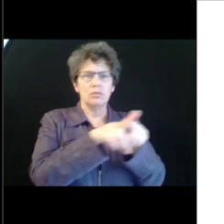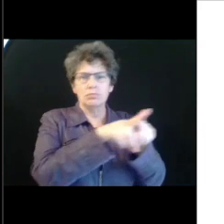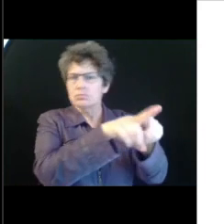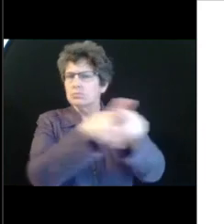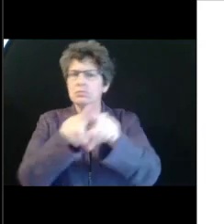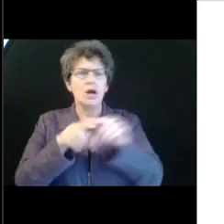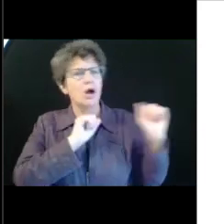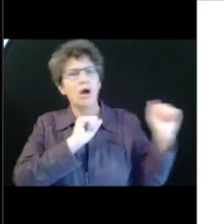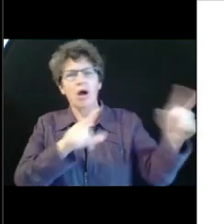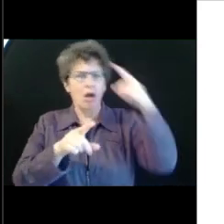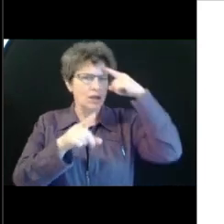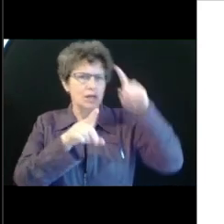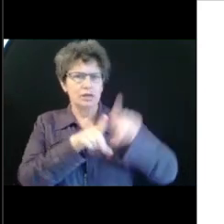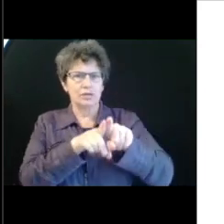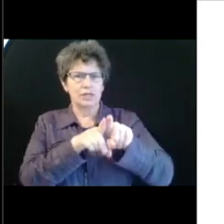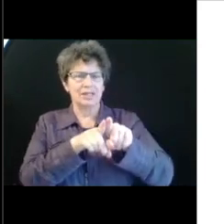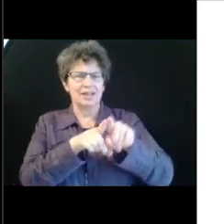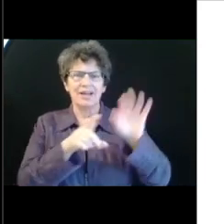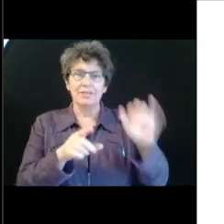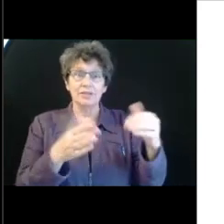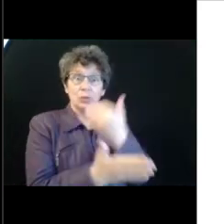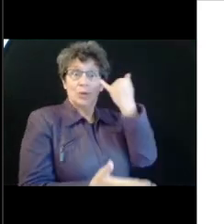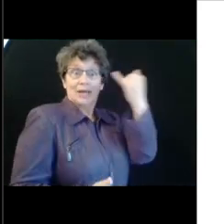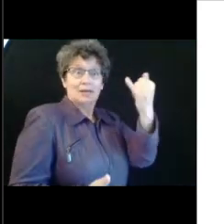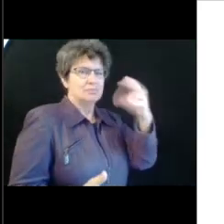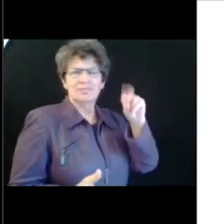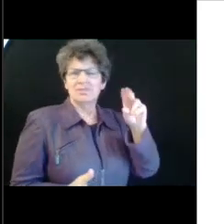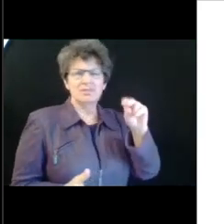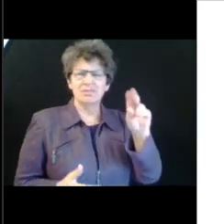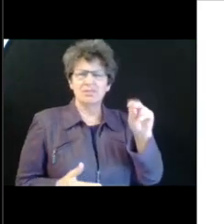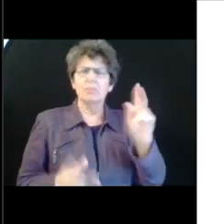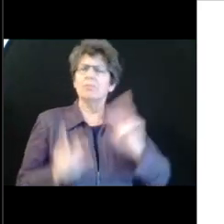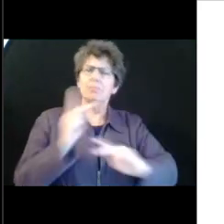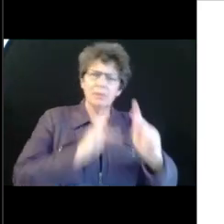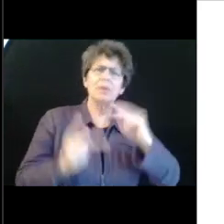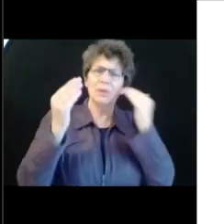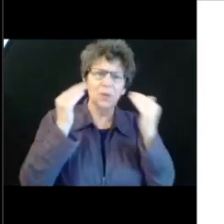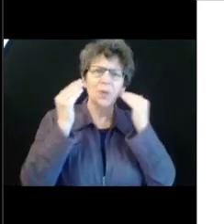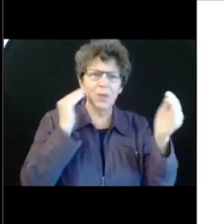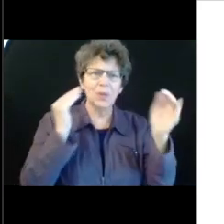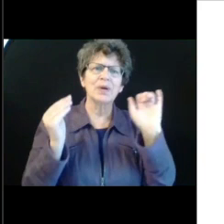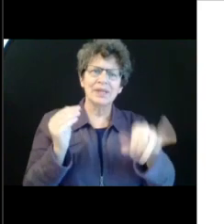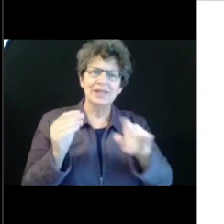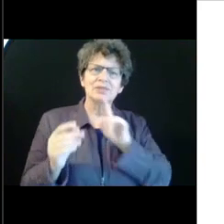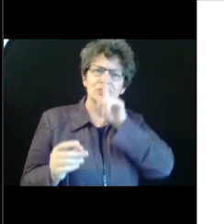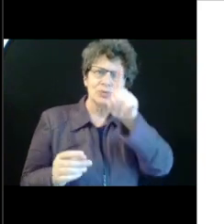that hasn't been well established in the scientific literature. But just to give you one example